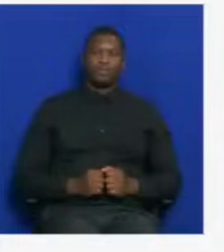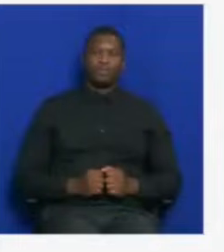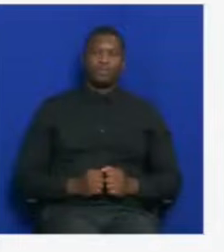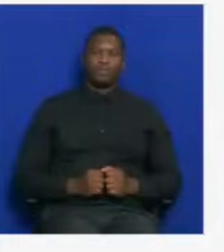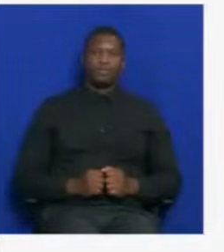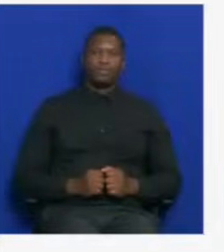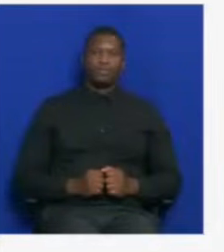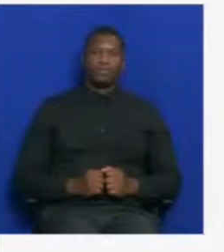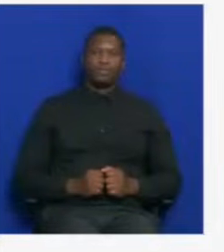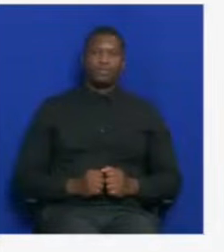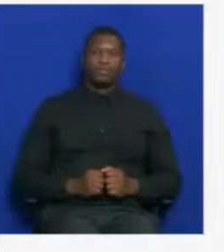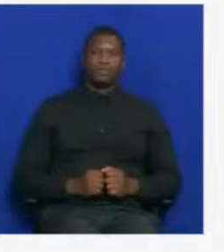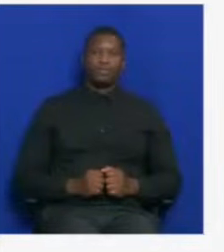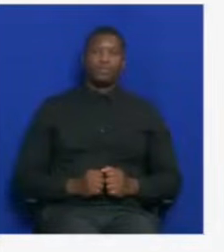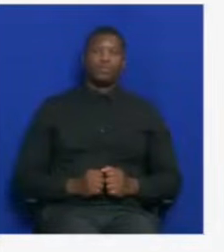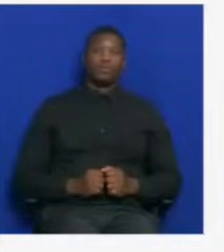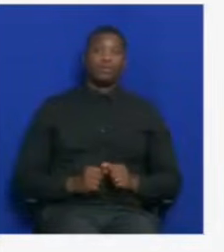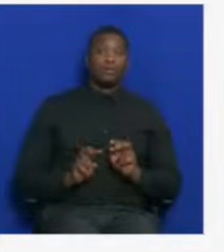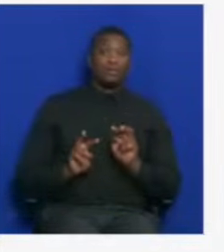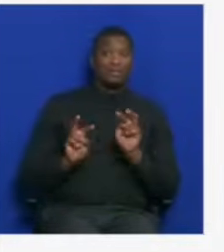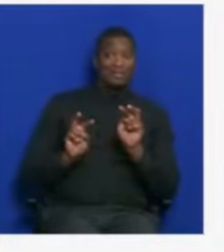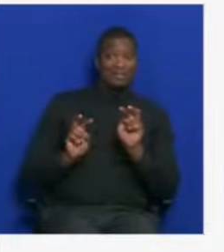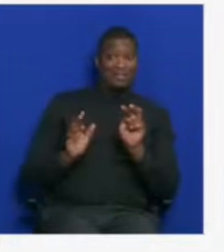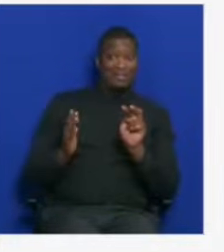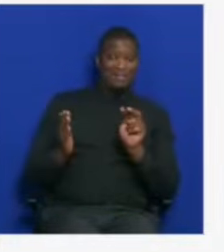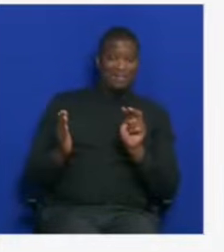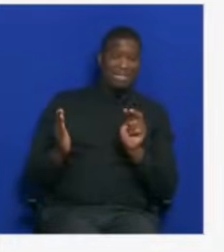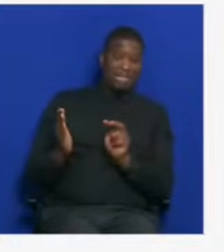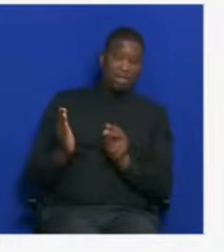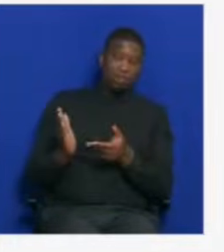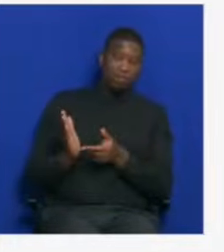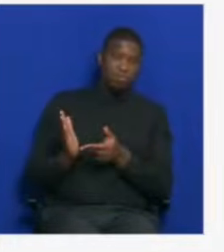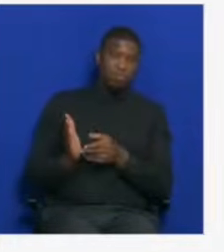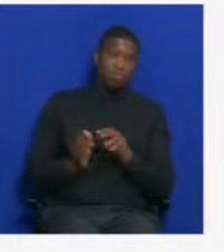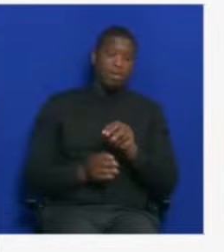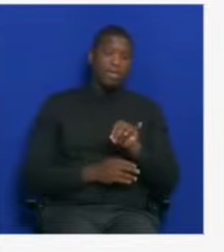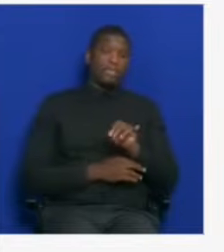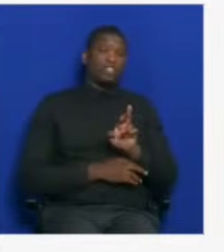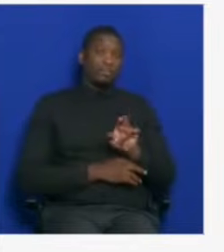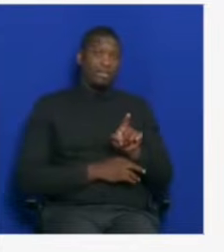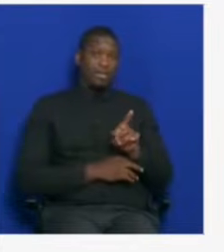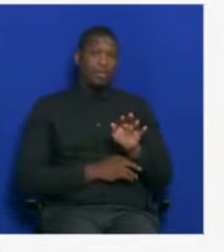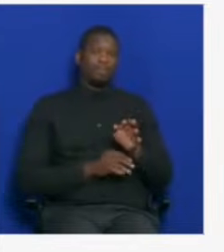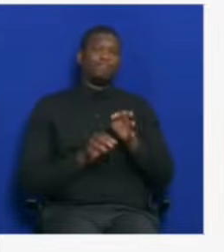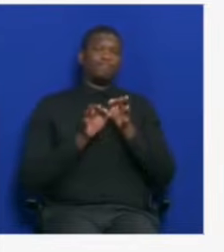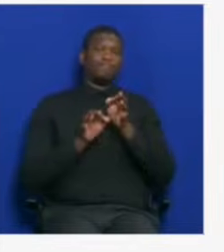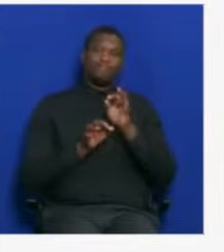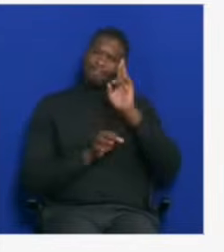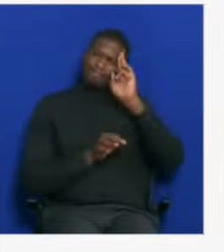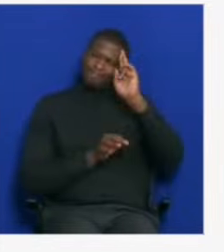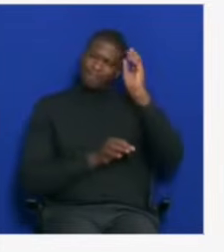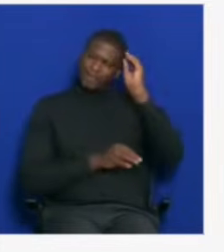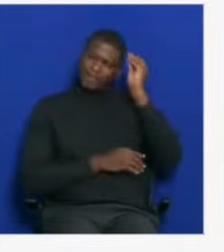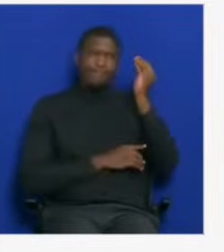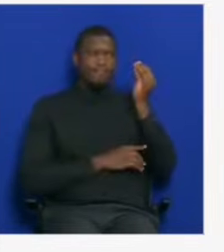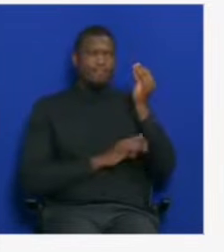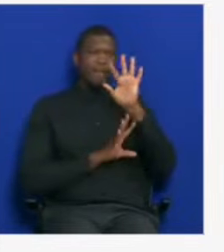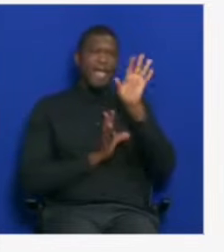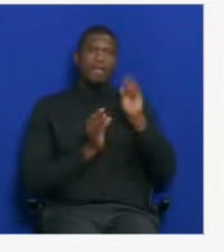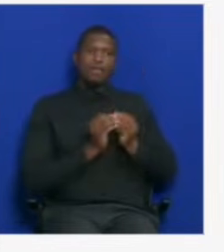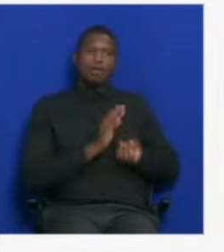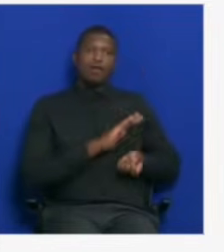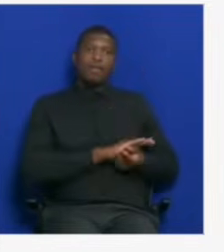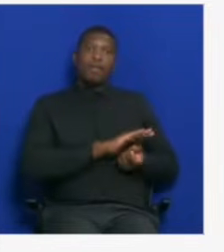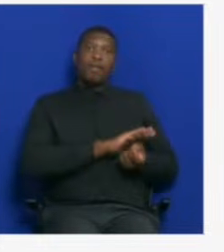You will see there that Ms. Ramsamy gives a recollection of all the things that transpired and who then